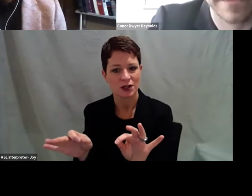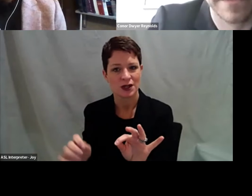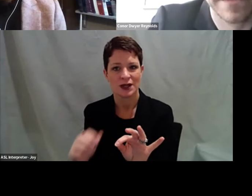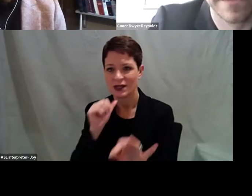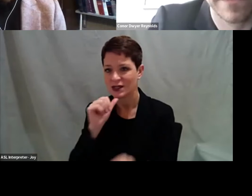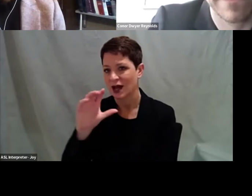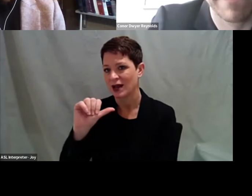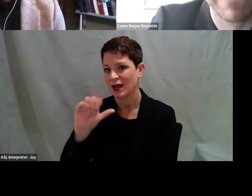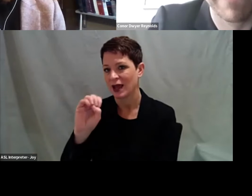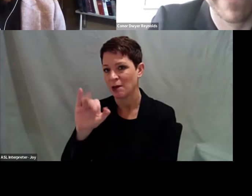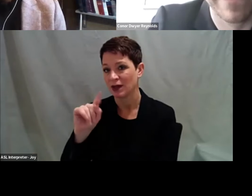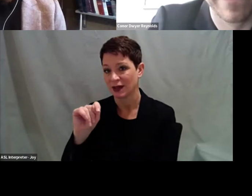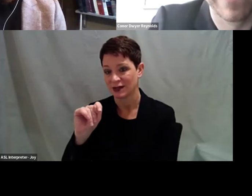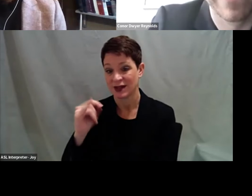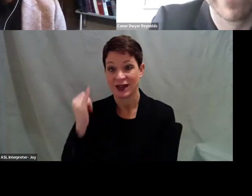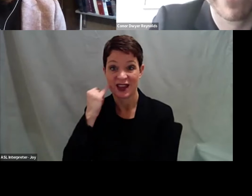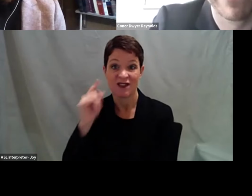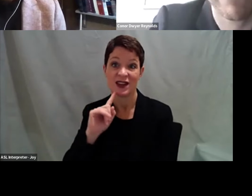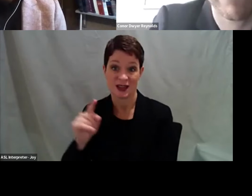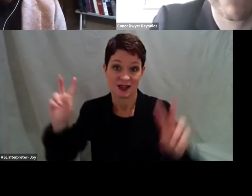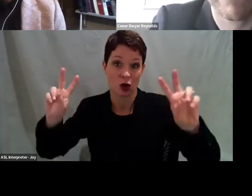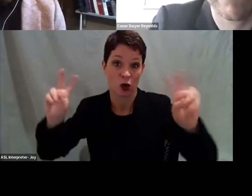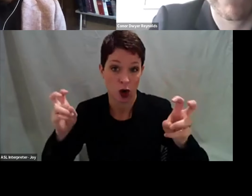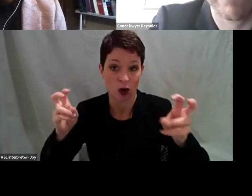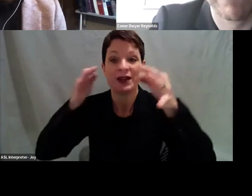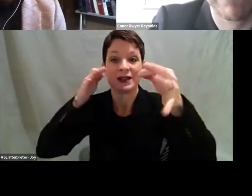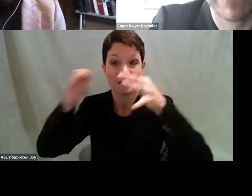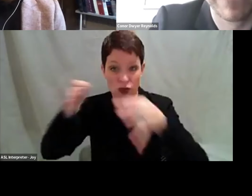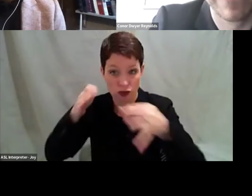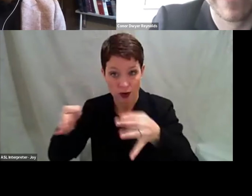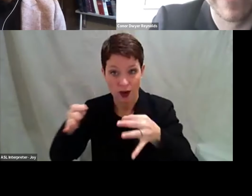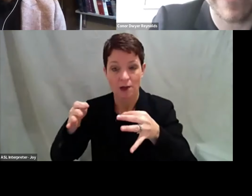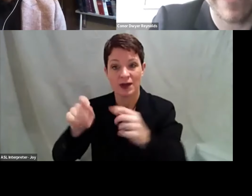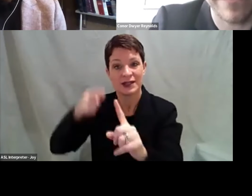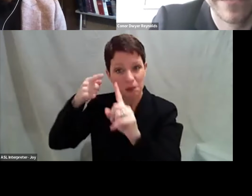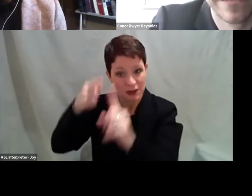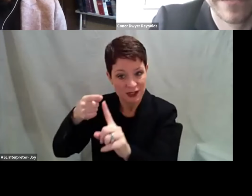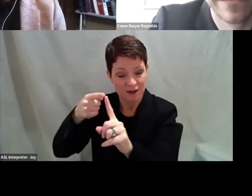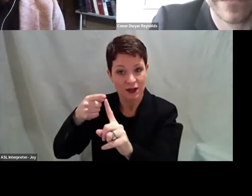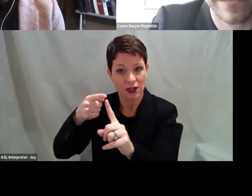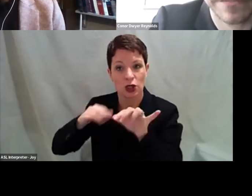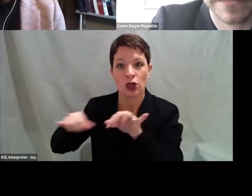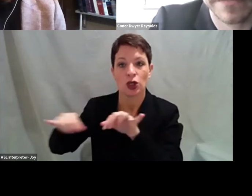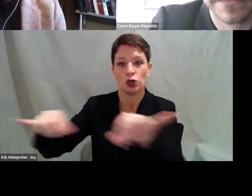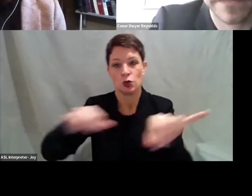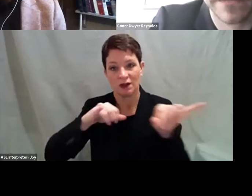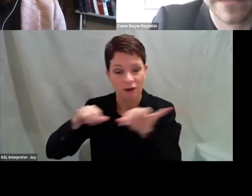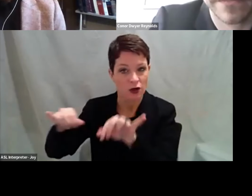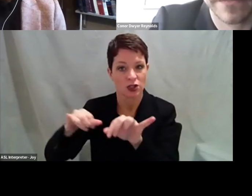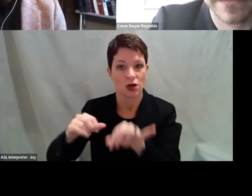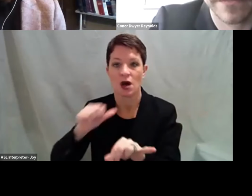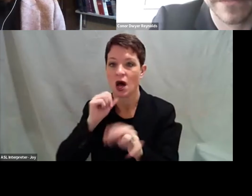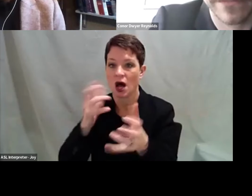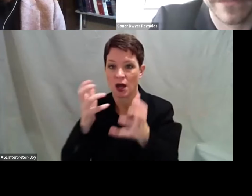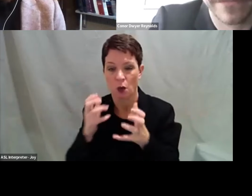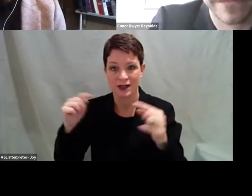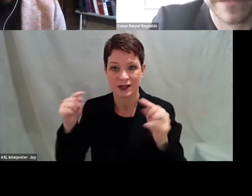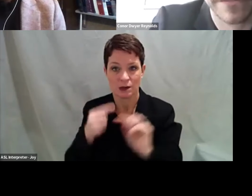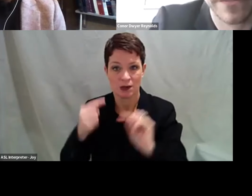ableist if it is, and I'm quoting, describing a specific, universally unwanted and